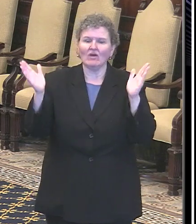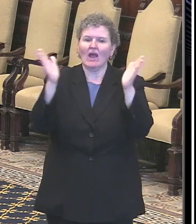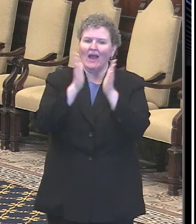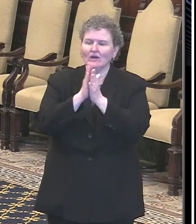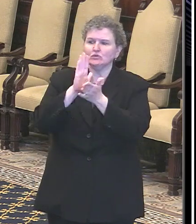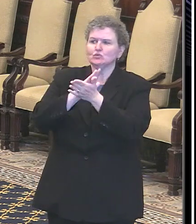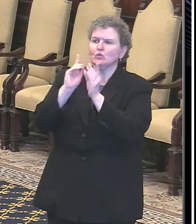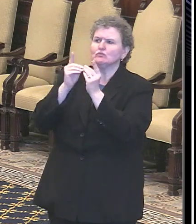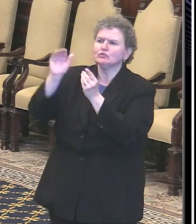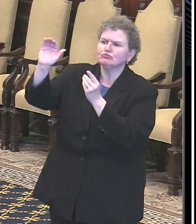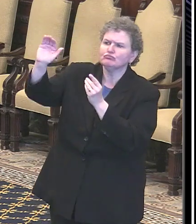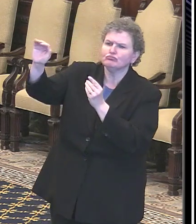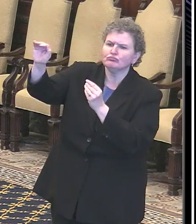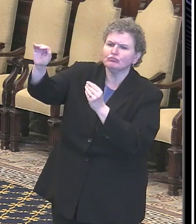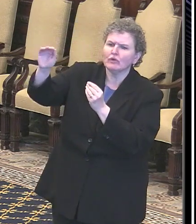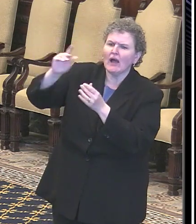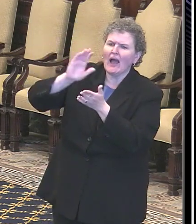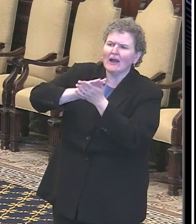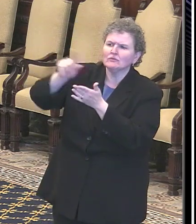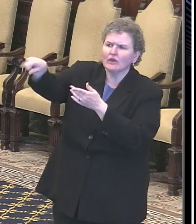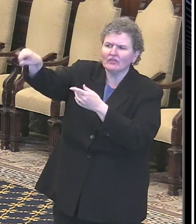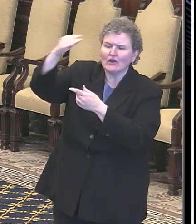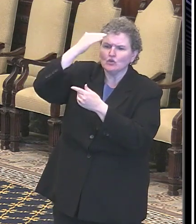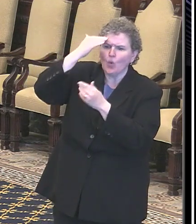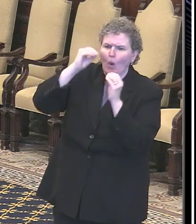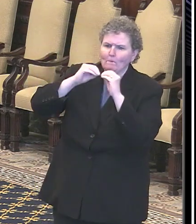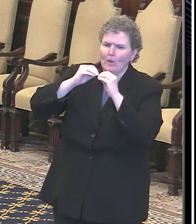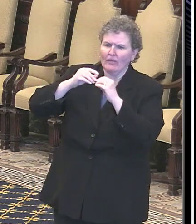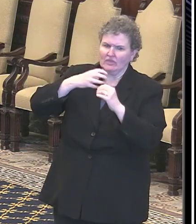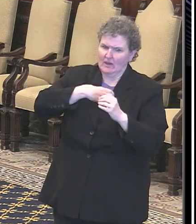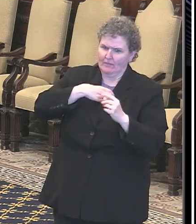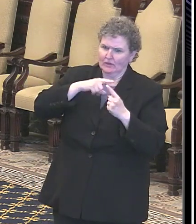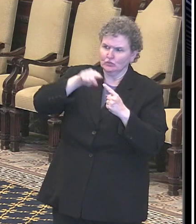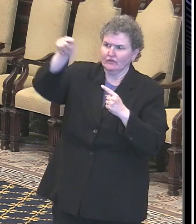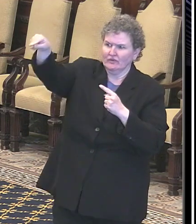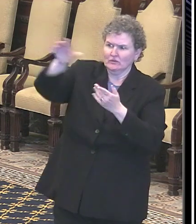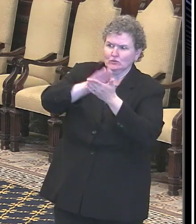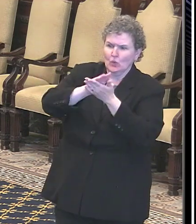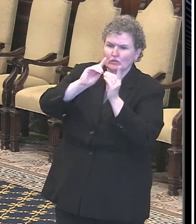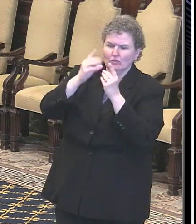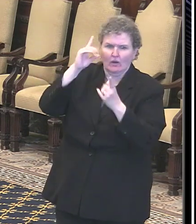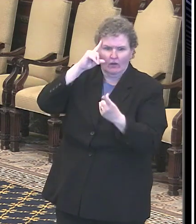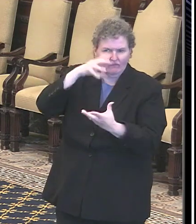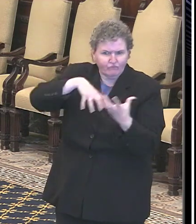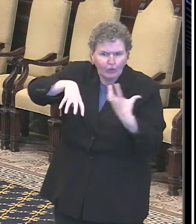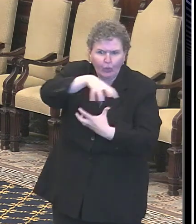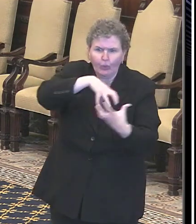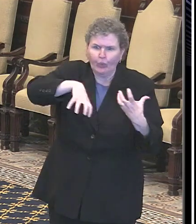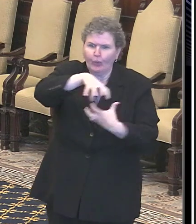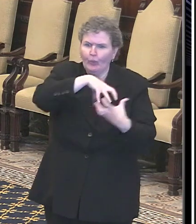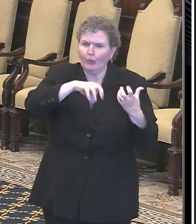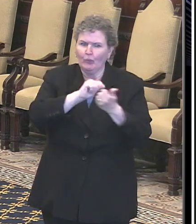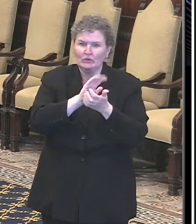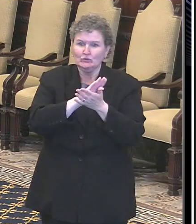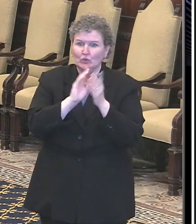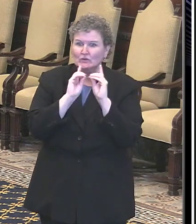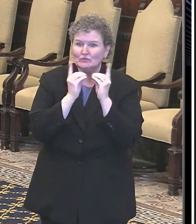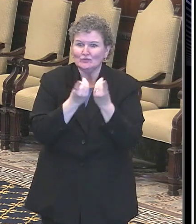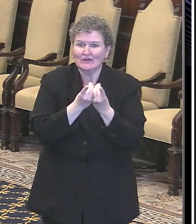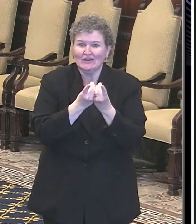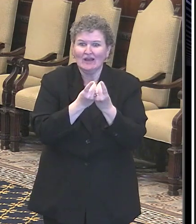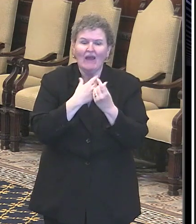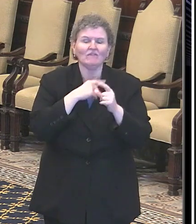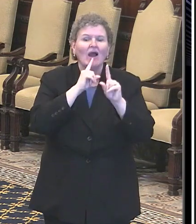have any anecdotal information about complaints and confusion, and we'll try to address it and hopefully have an answer for you tomorrow. Okay, thank you. And